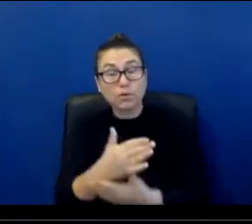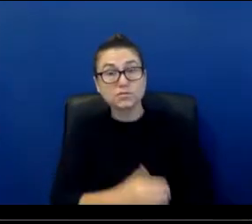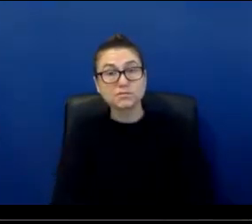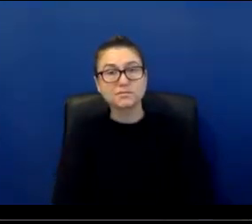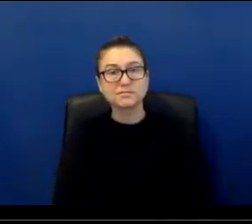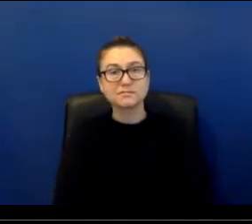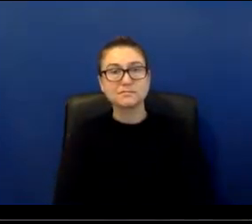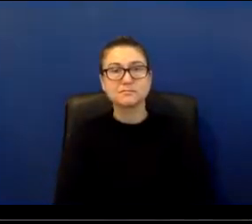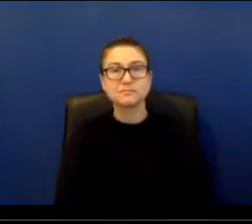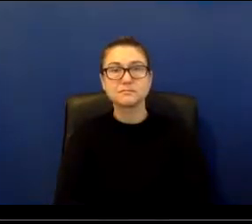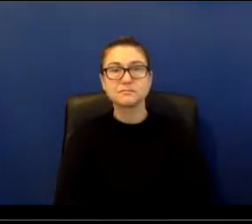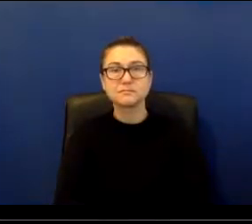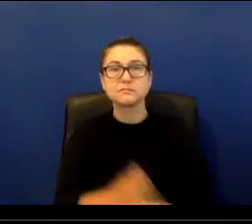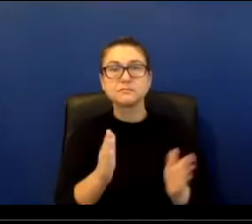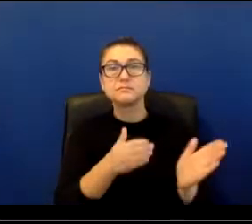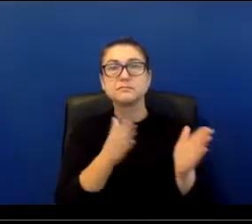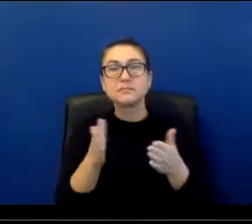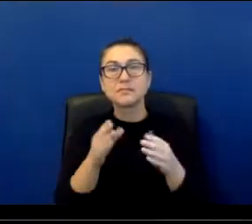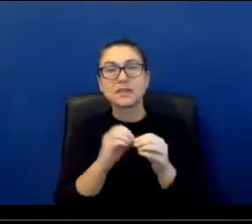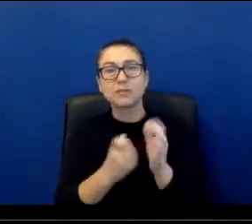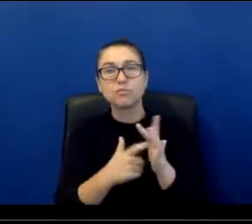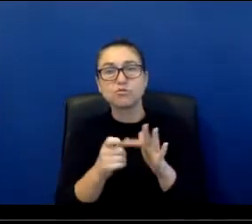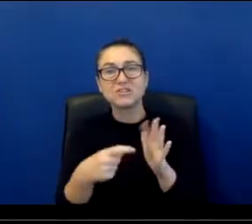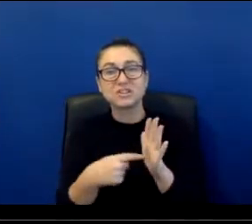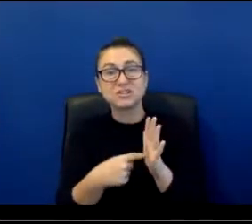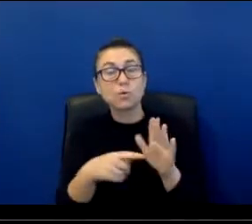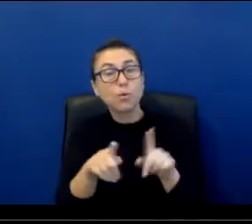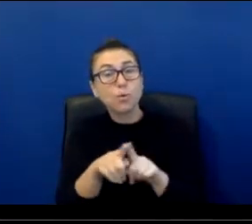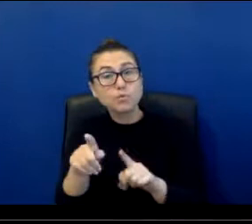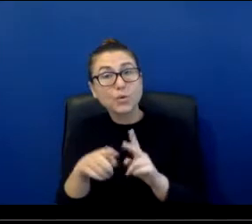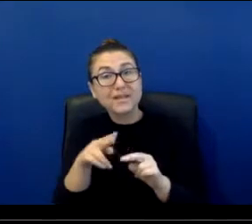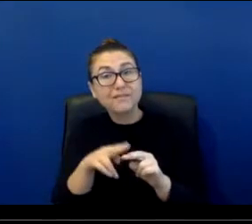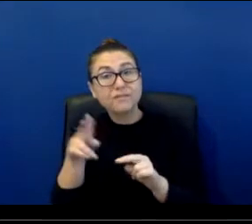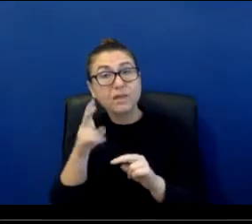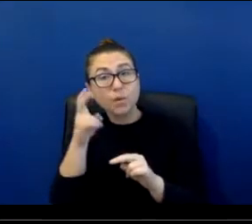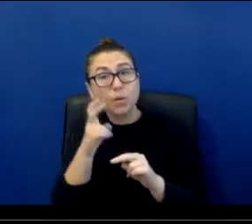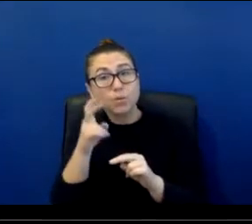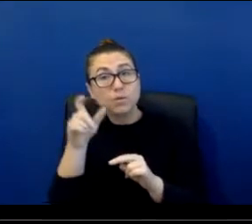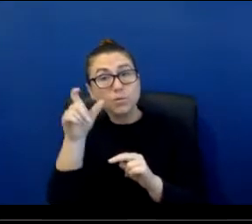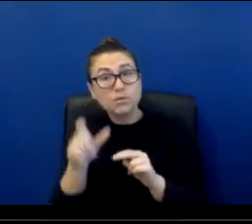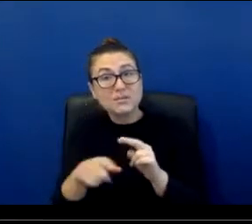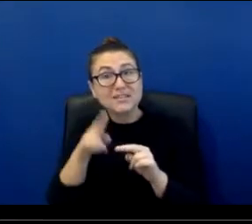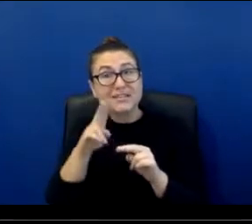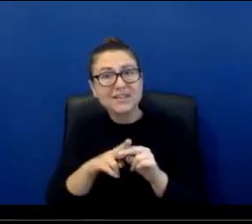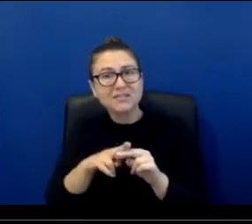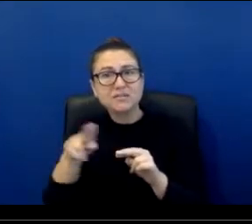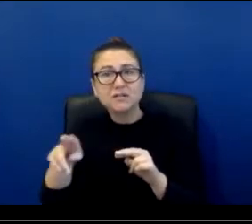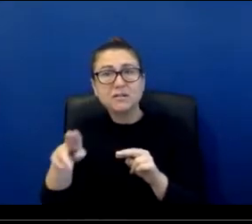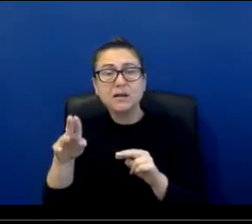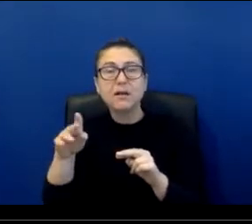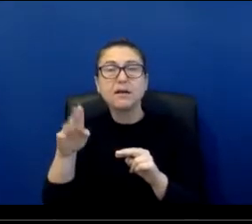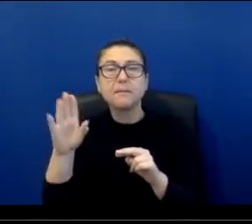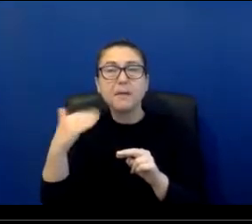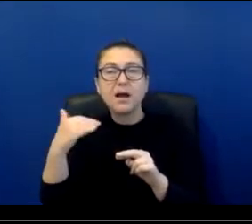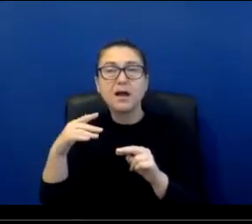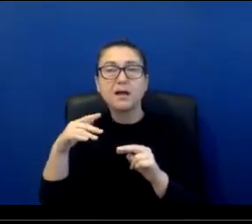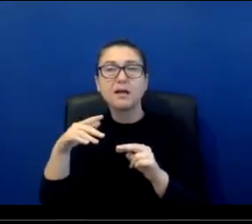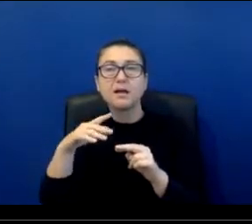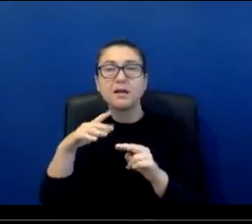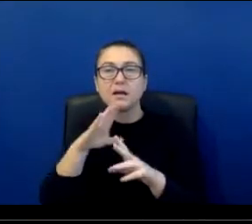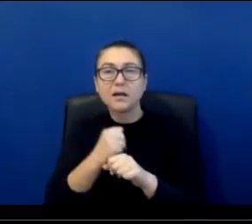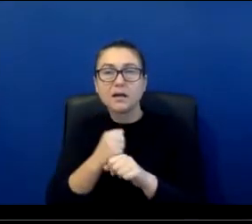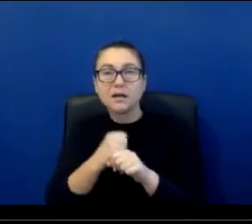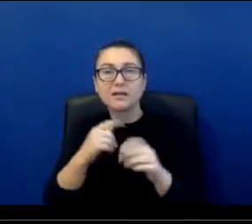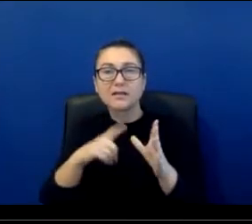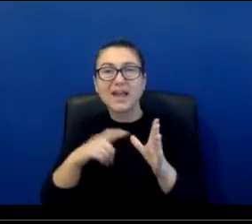Another possibility is if the older person has had an ACAT assessment and has a package where